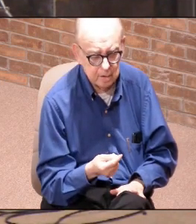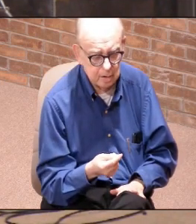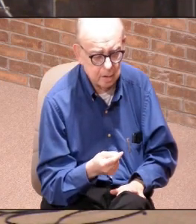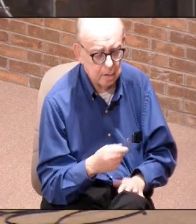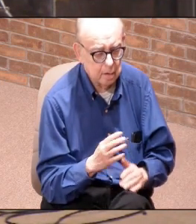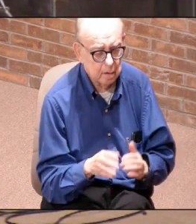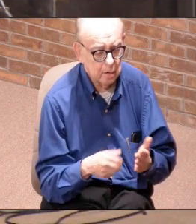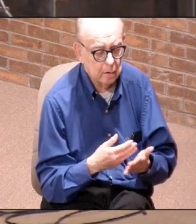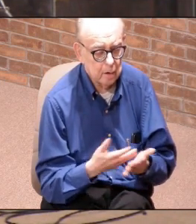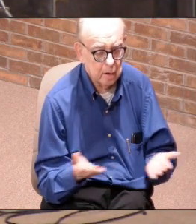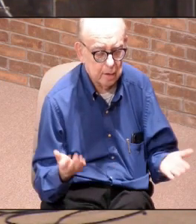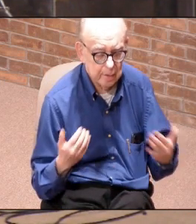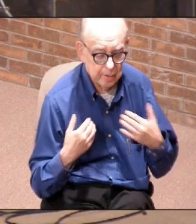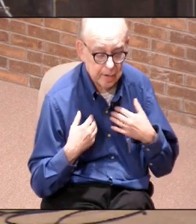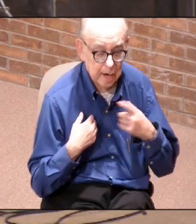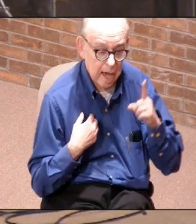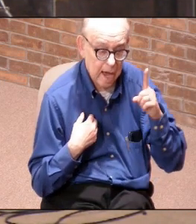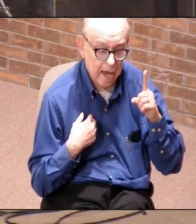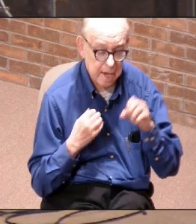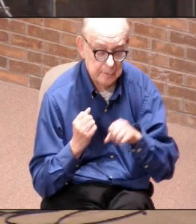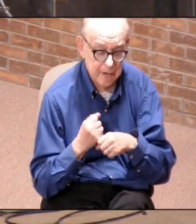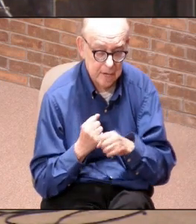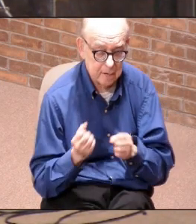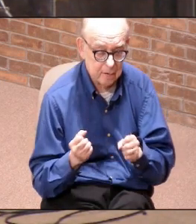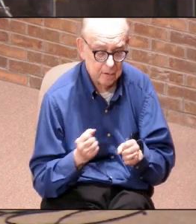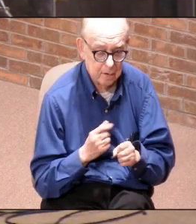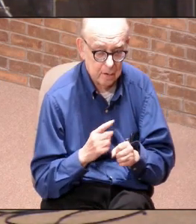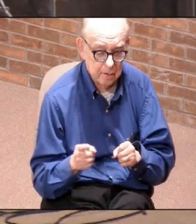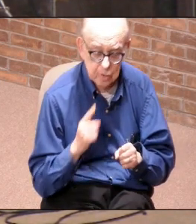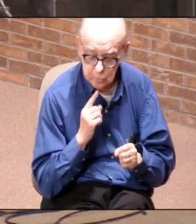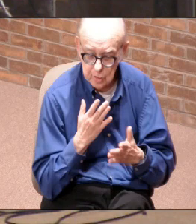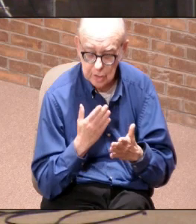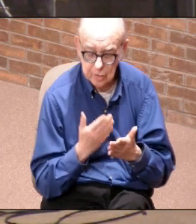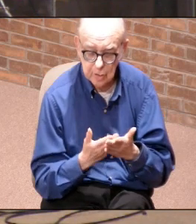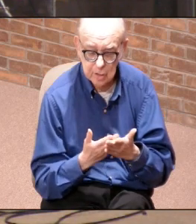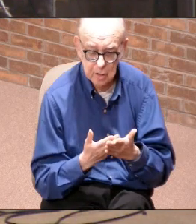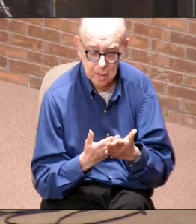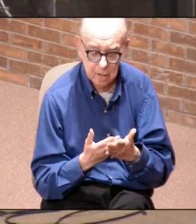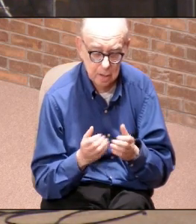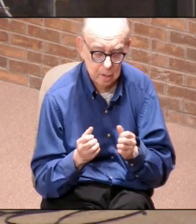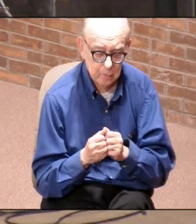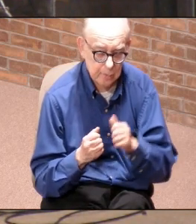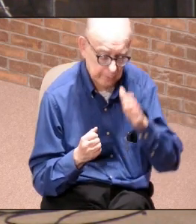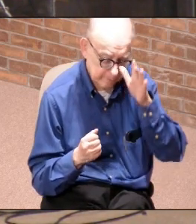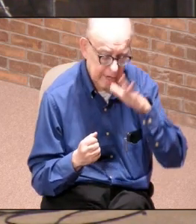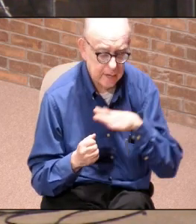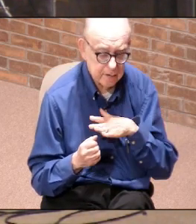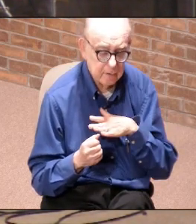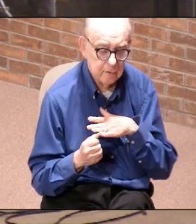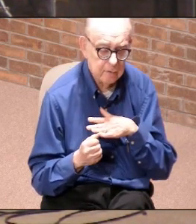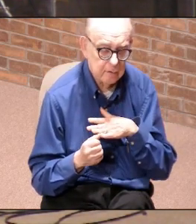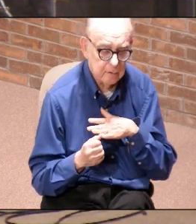with all of the things that I made, they were good. With man,